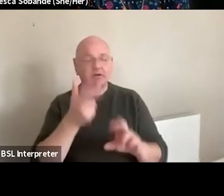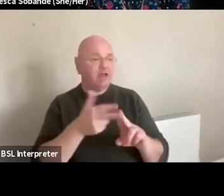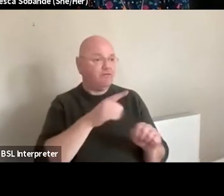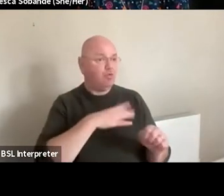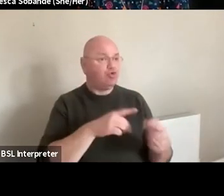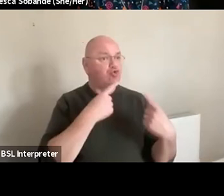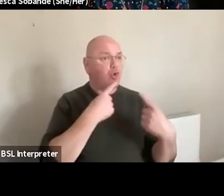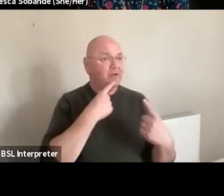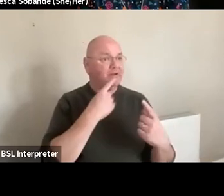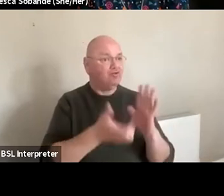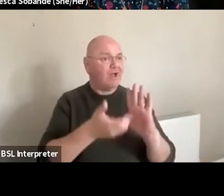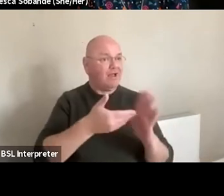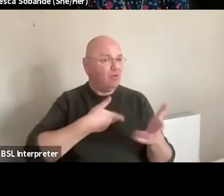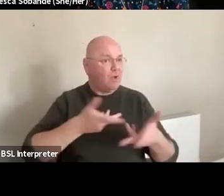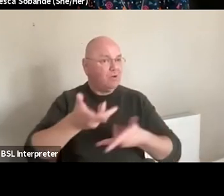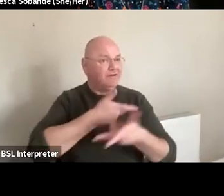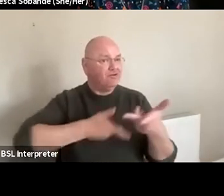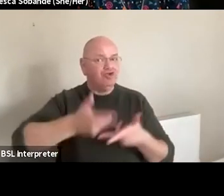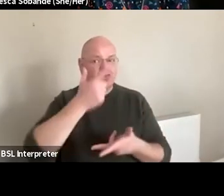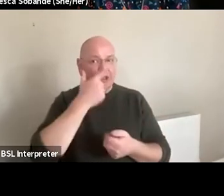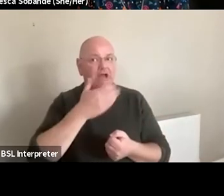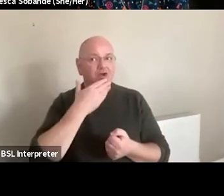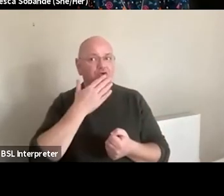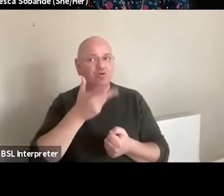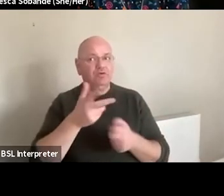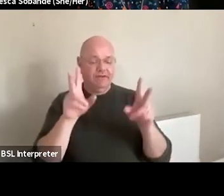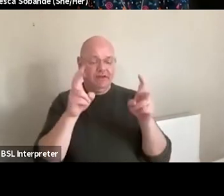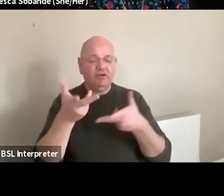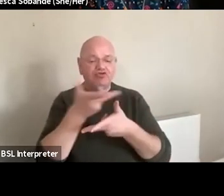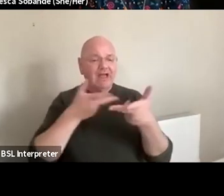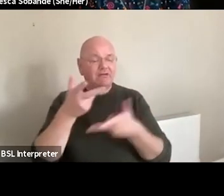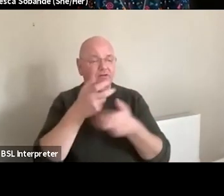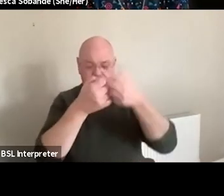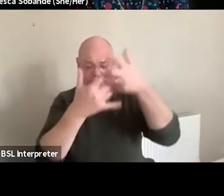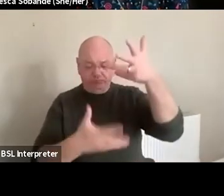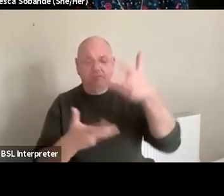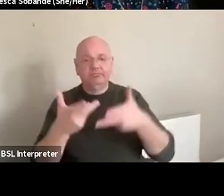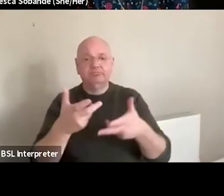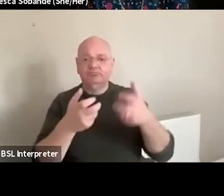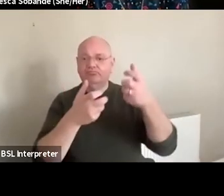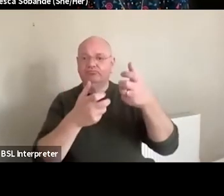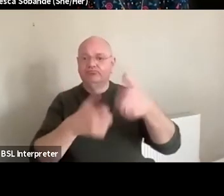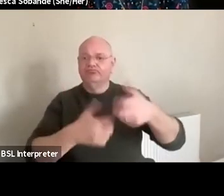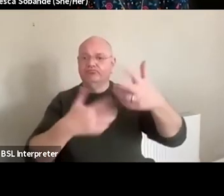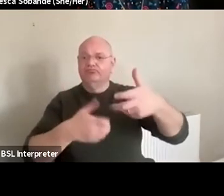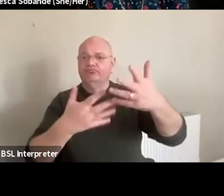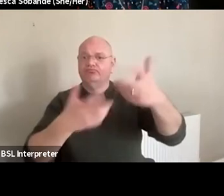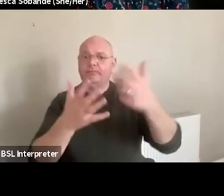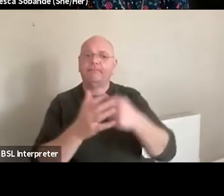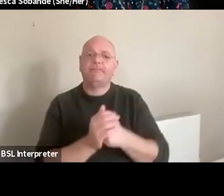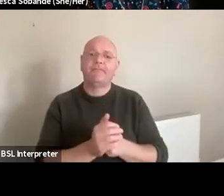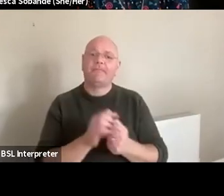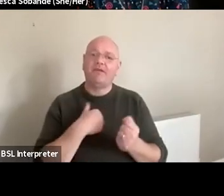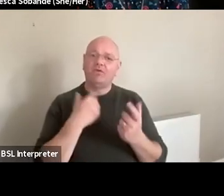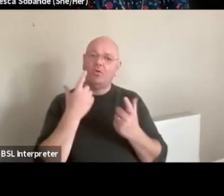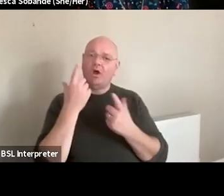just add to the discussion, feel free to put those in the Everyone channel. So I wonder, Keith, Tony,